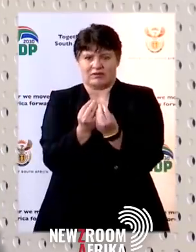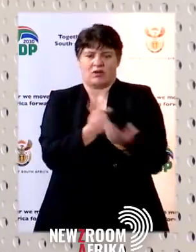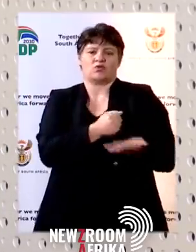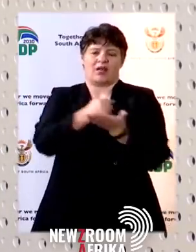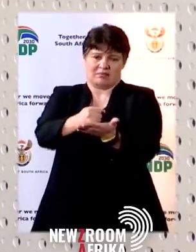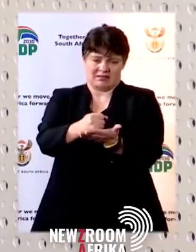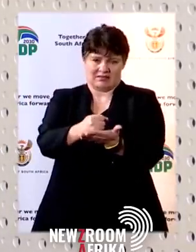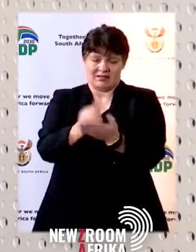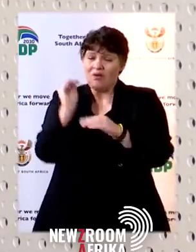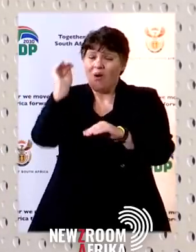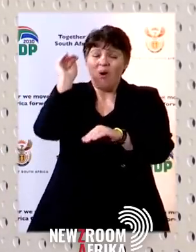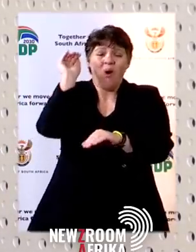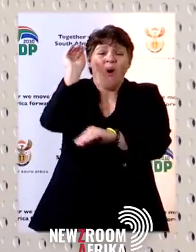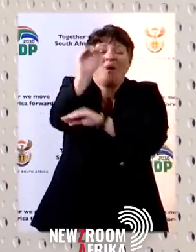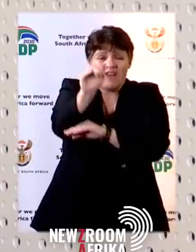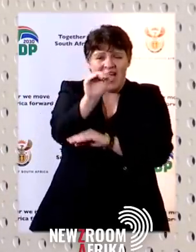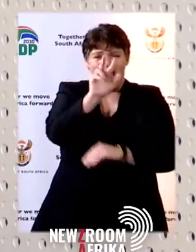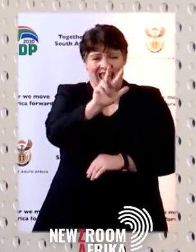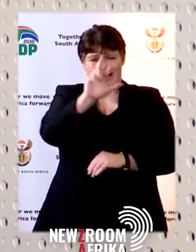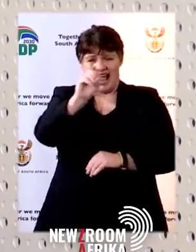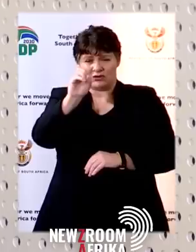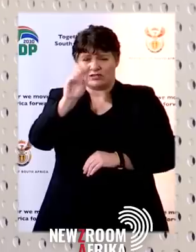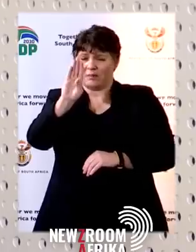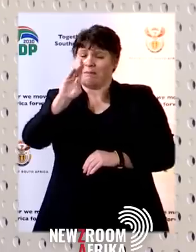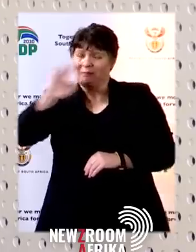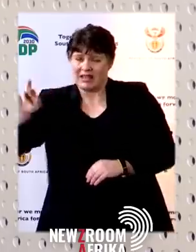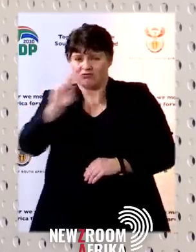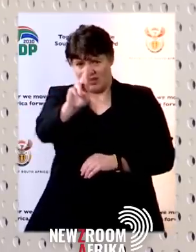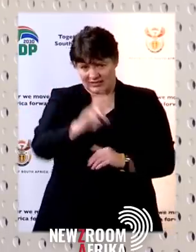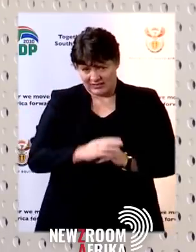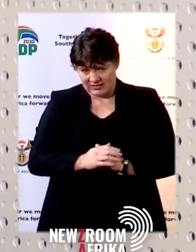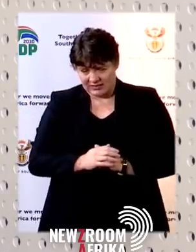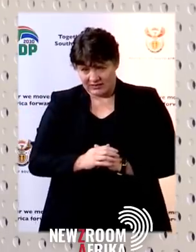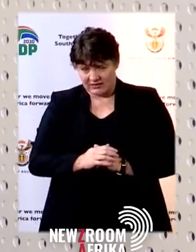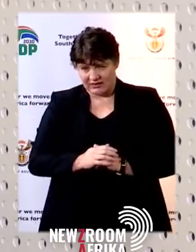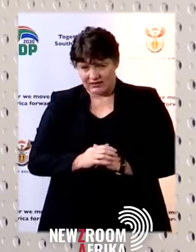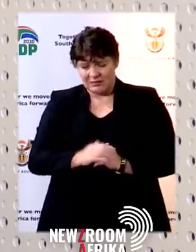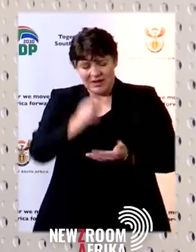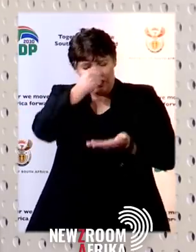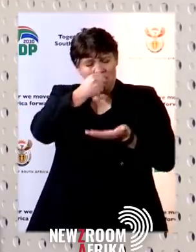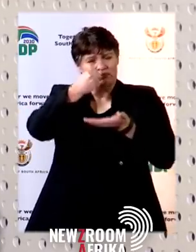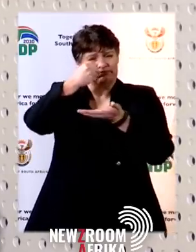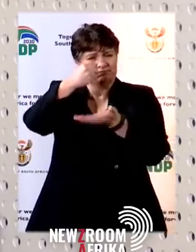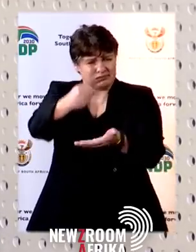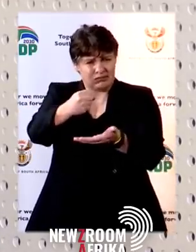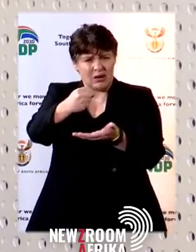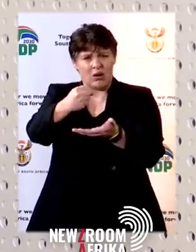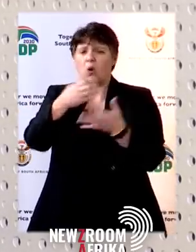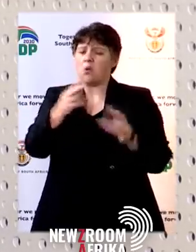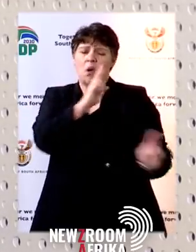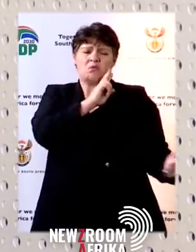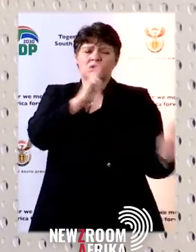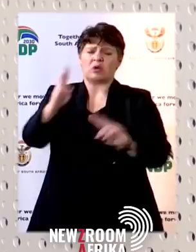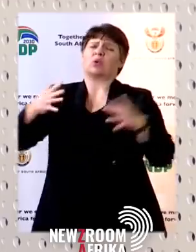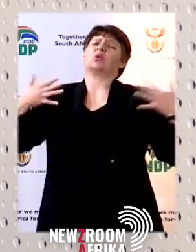is well over 800 billion rand. This is a major fiscal and monetary policy